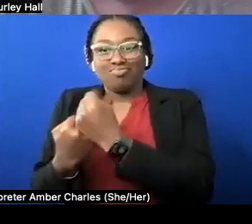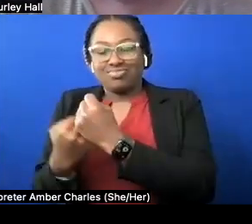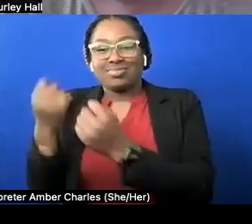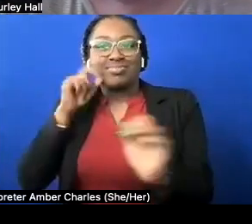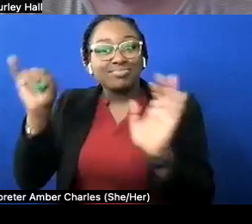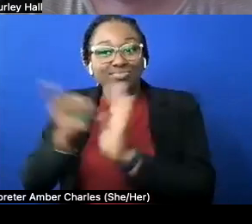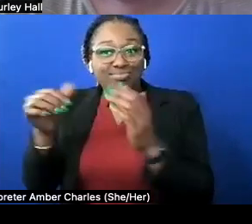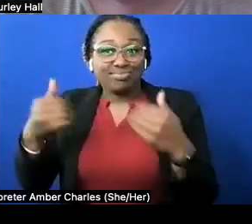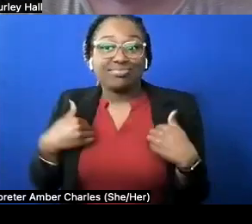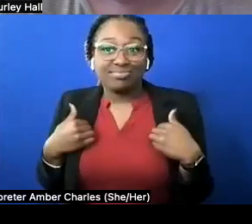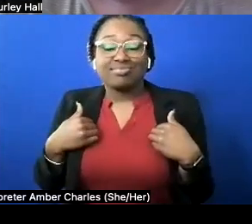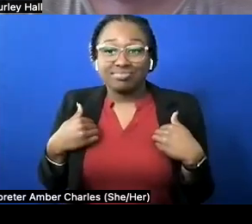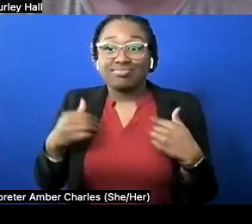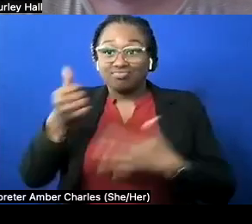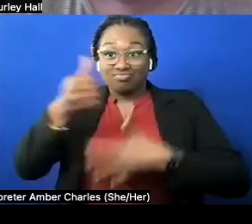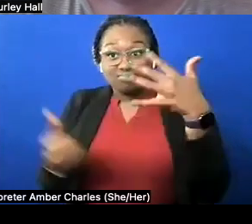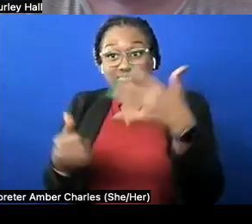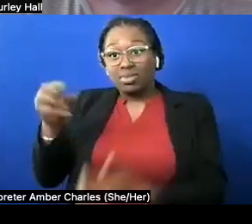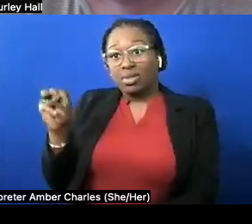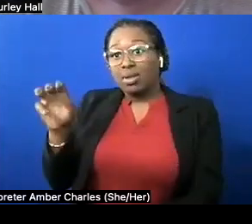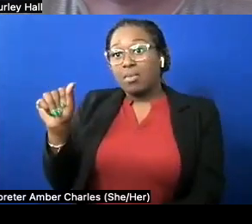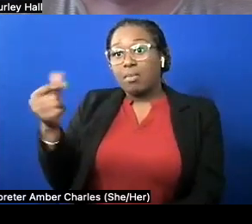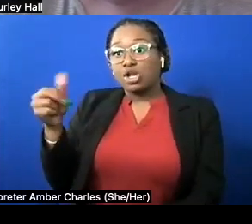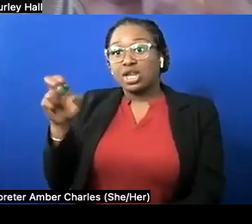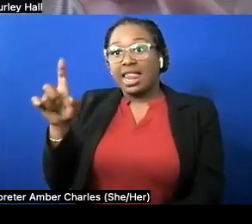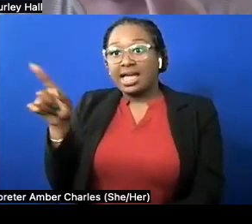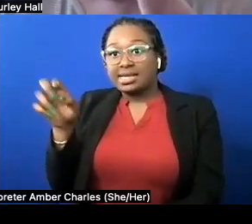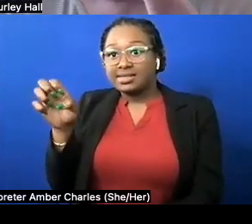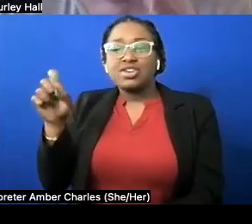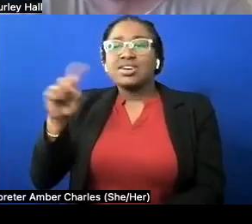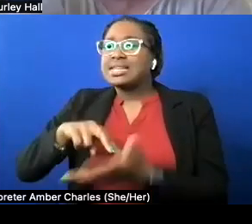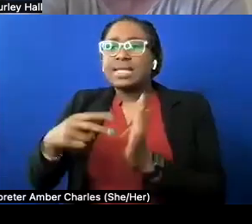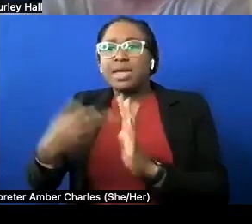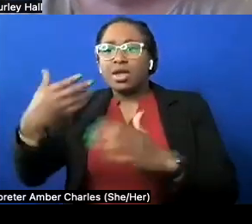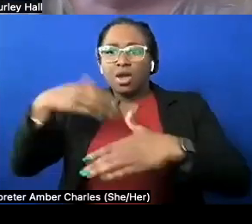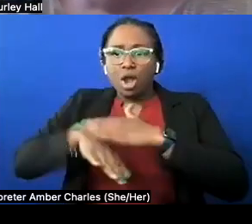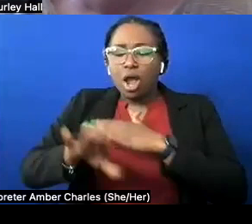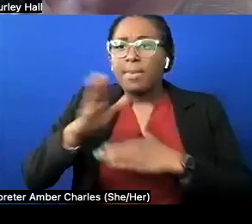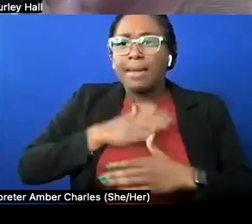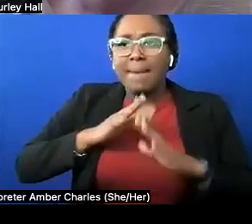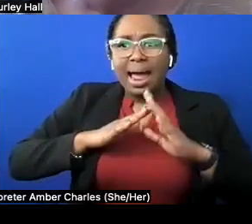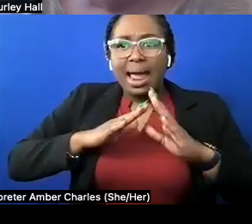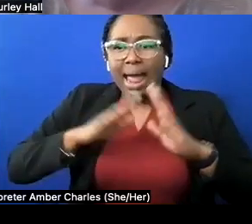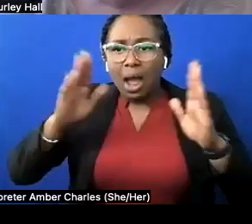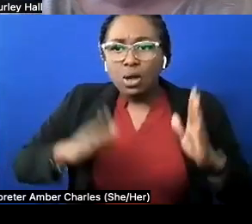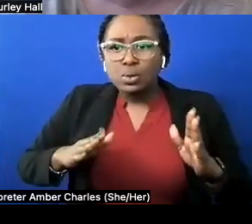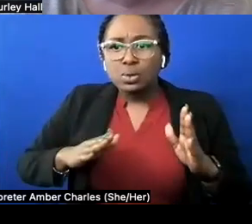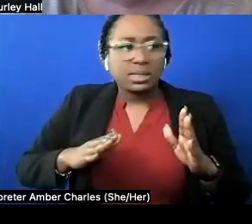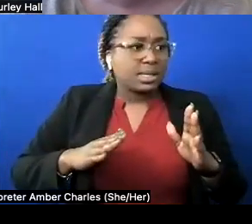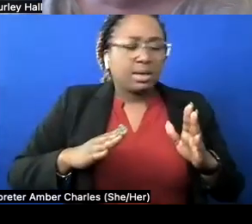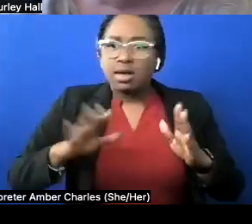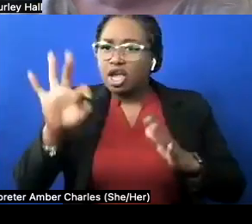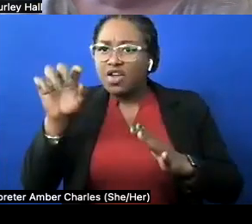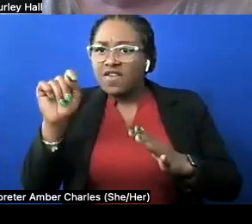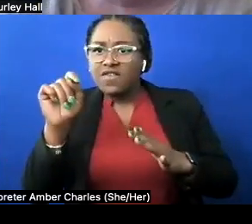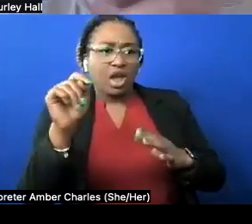that I have that are marginalized, doesn't mean that you can come traipse all through my house, come put up your foot in my bed and eat out of my fridge.